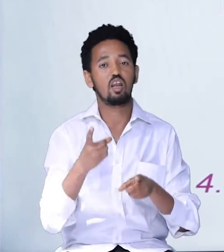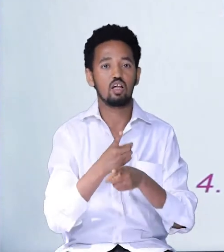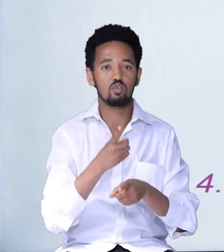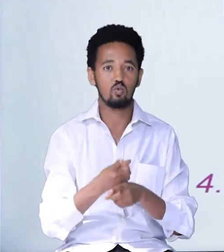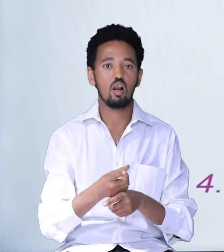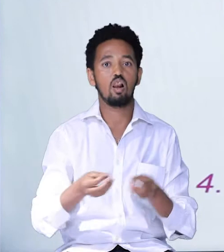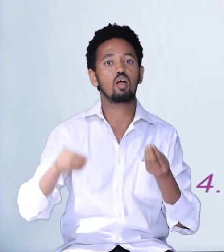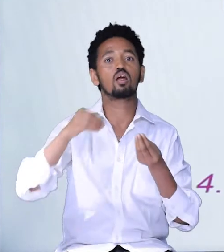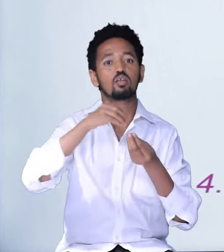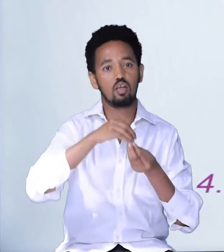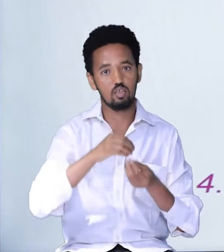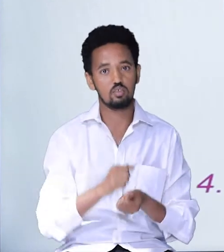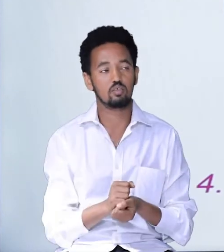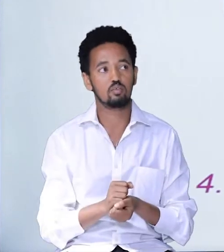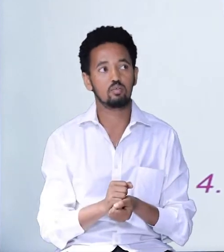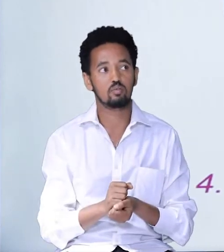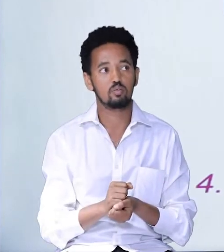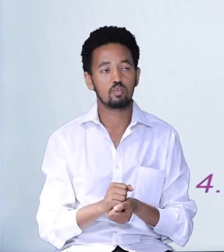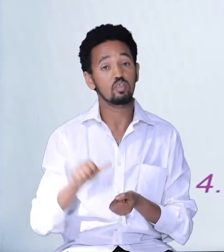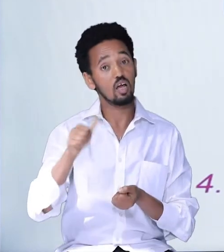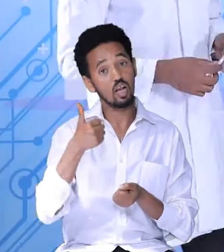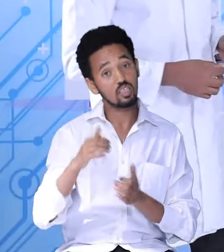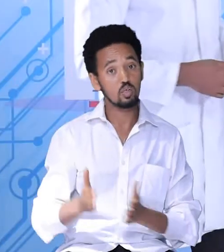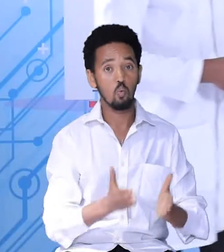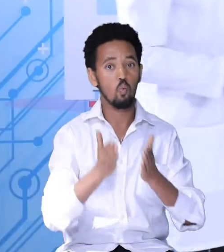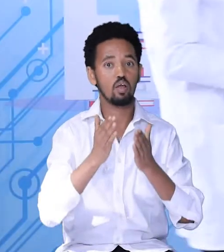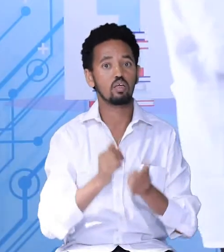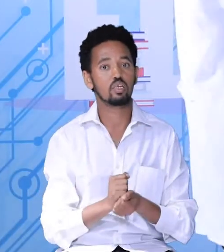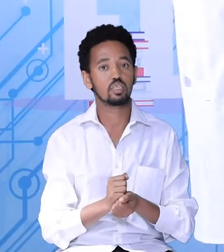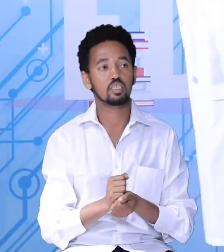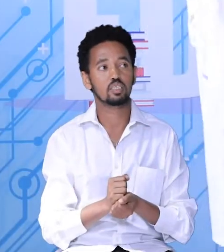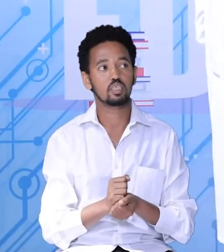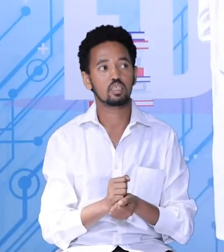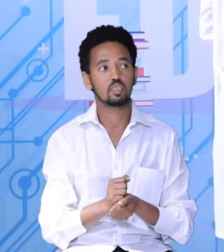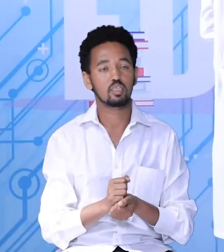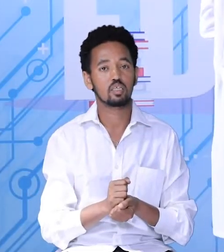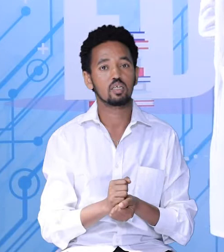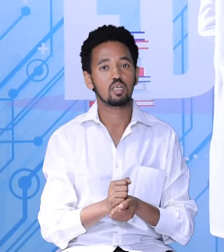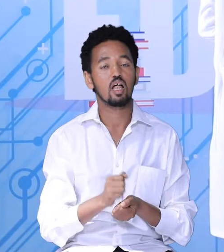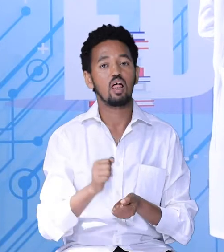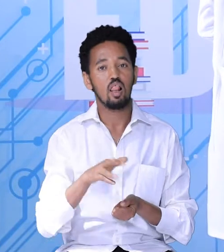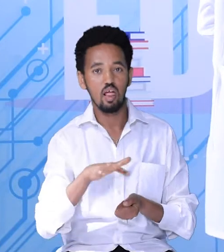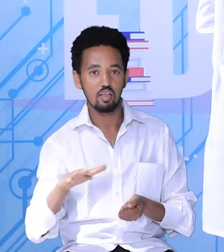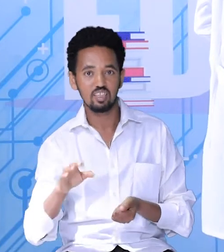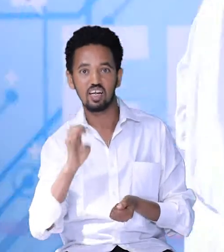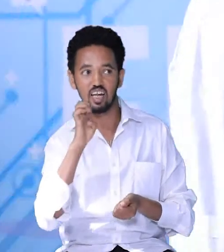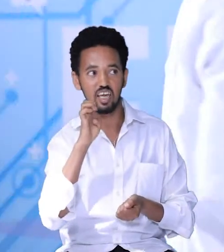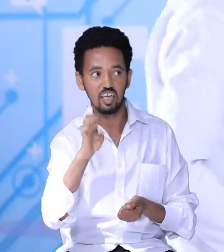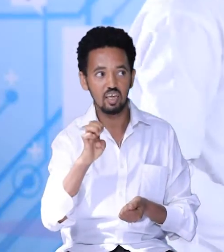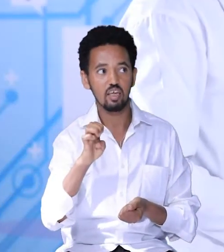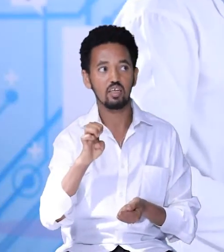increase. In another way, Letter E, immigration